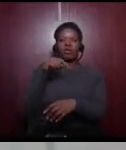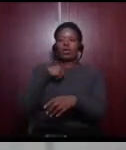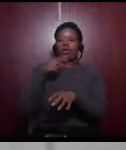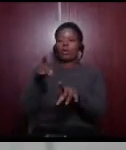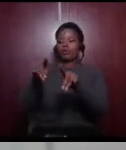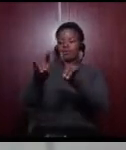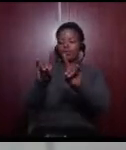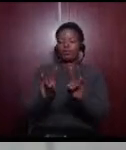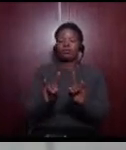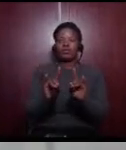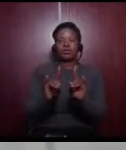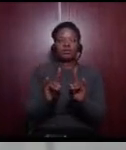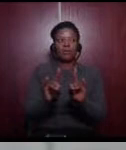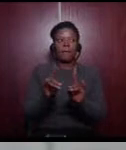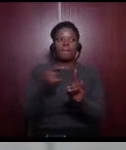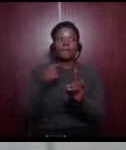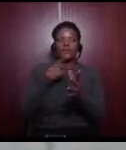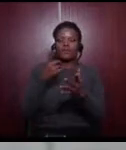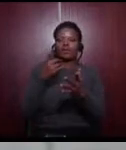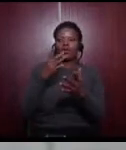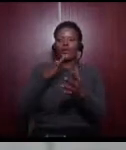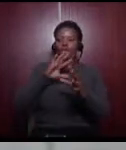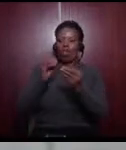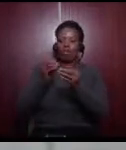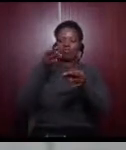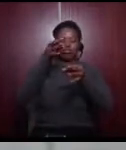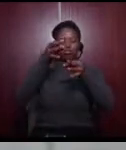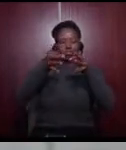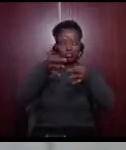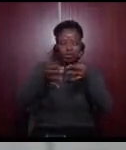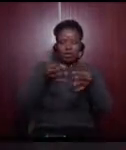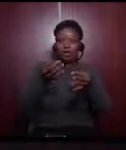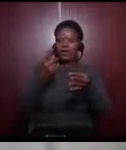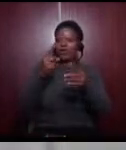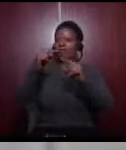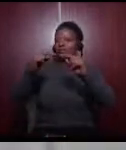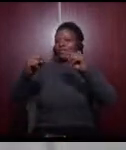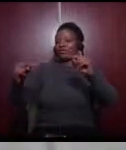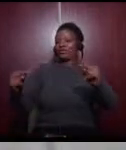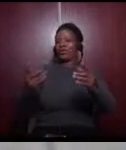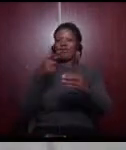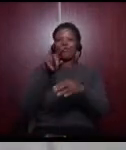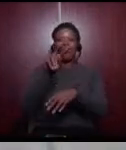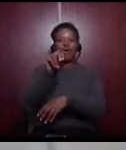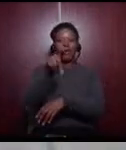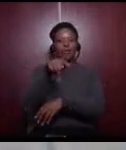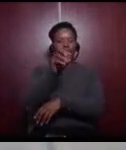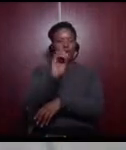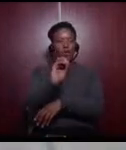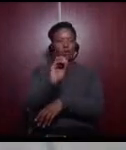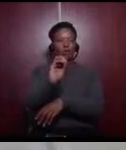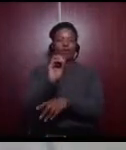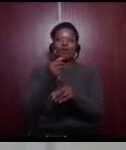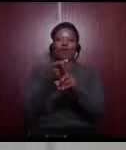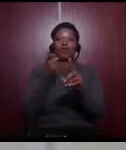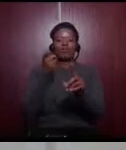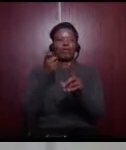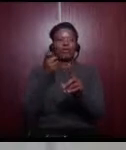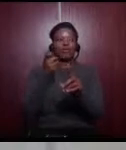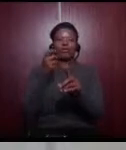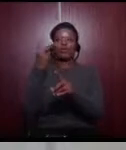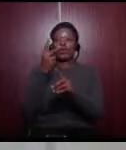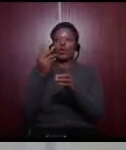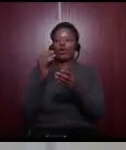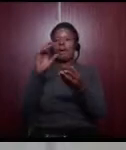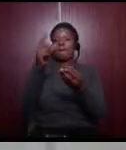chairperson seeking clarity on the difference between the NPO Act as well as the